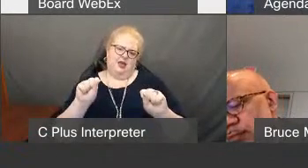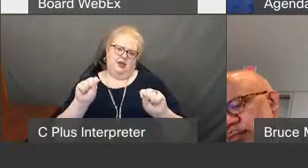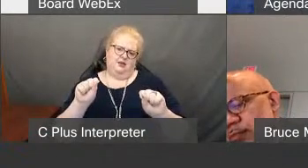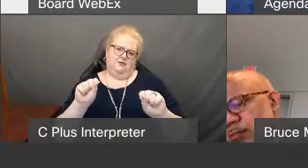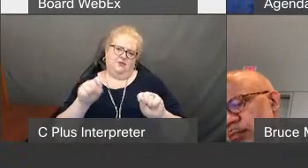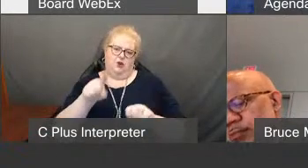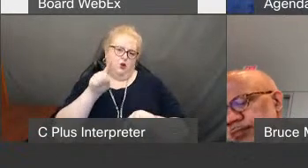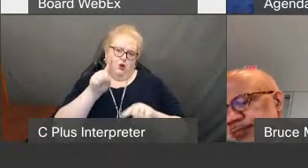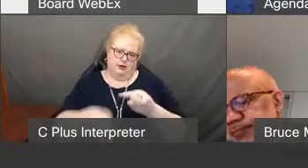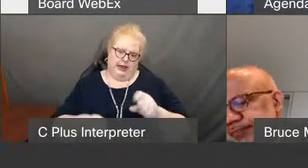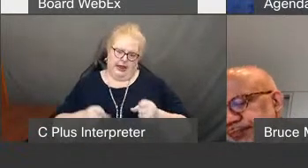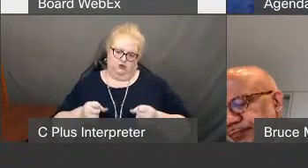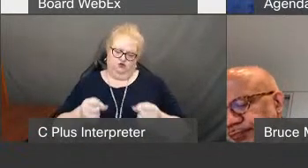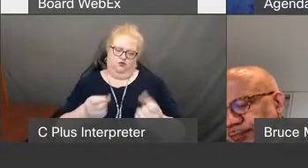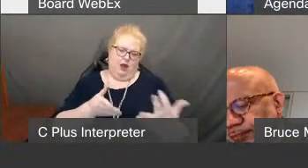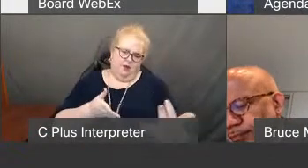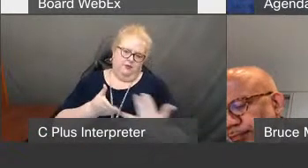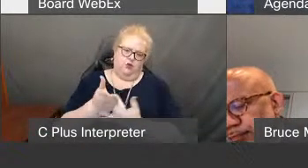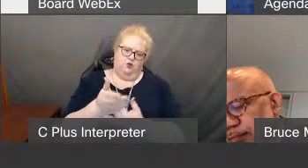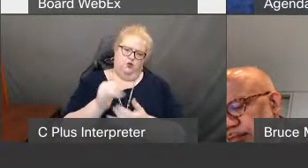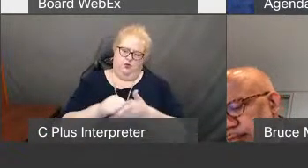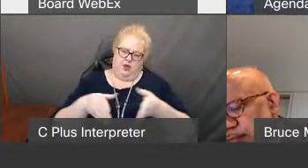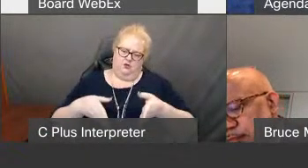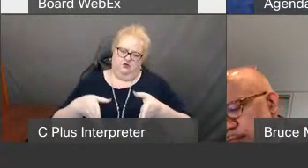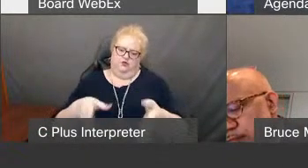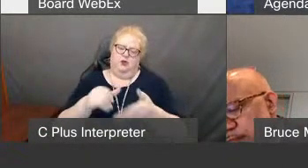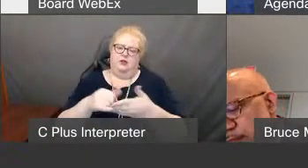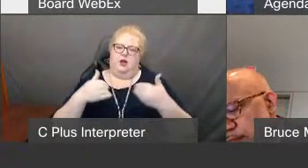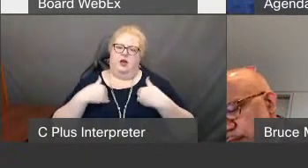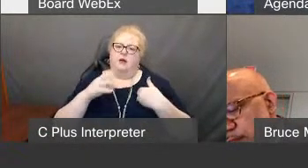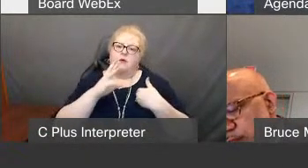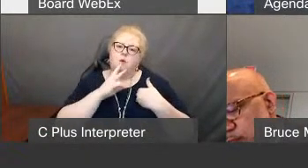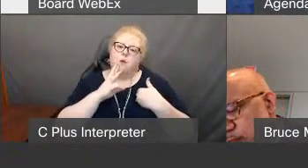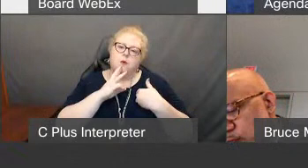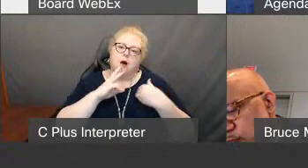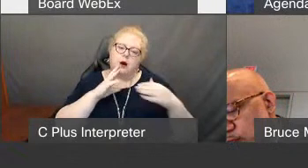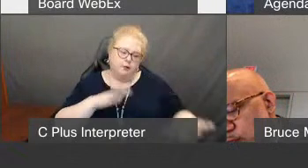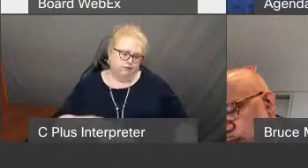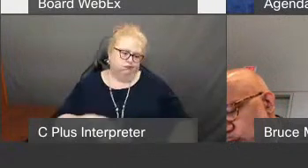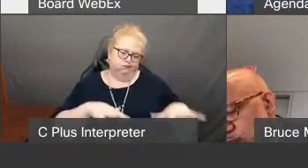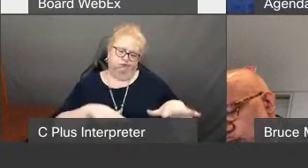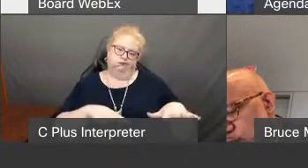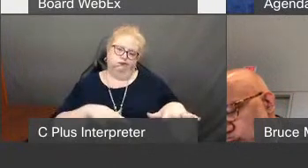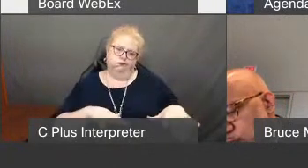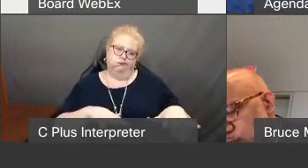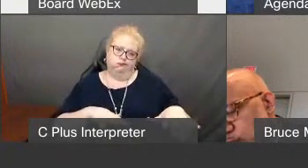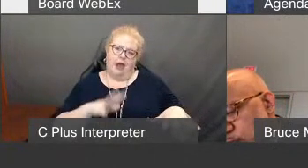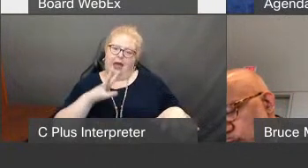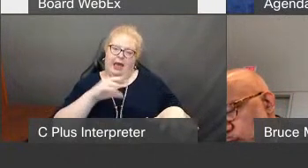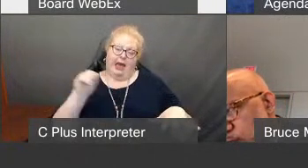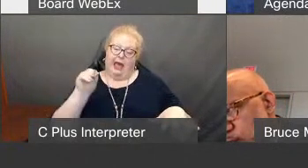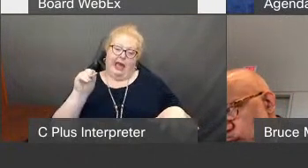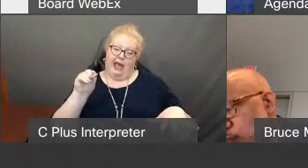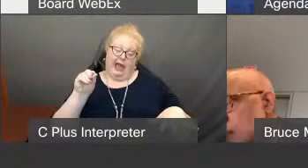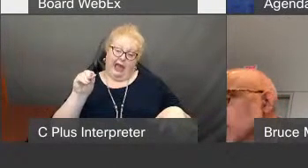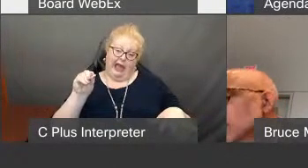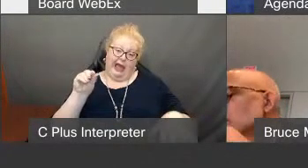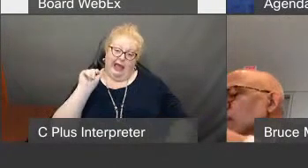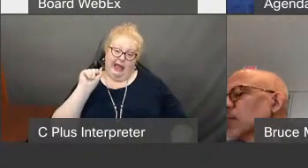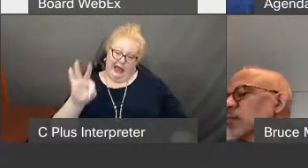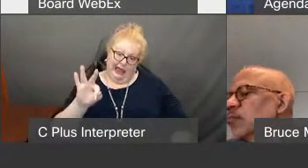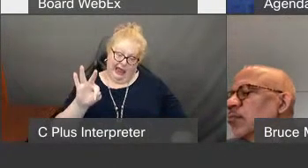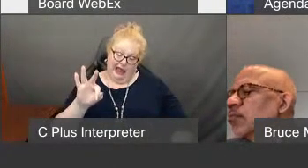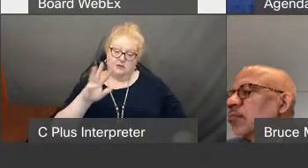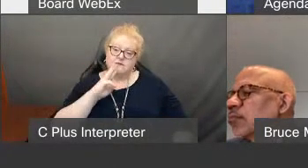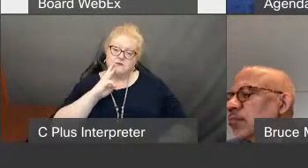drive through streets that have water on them. And typically, if there's water